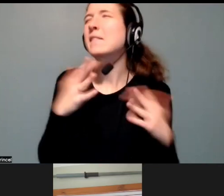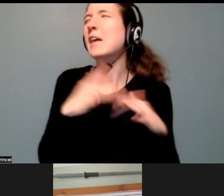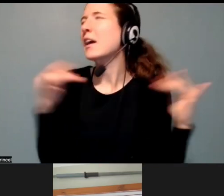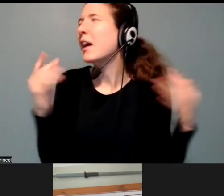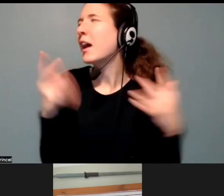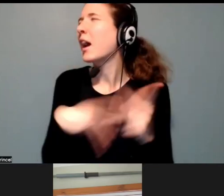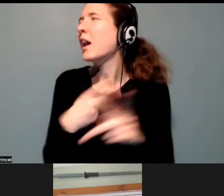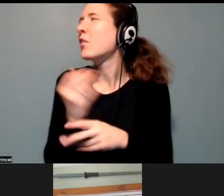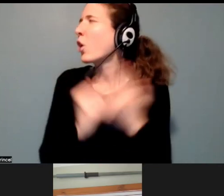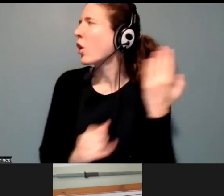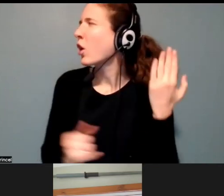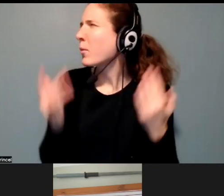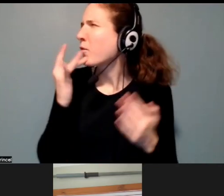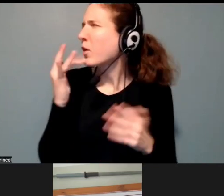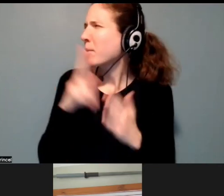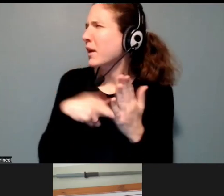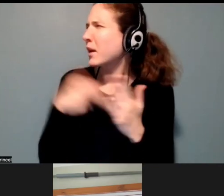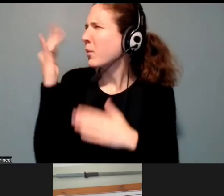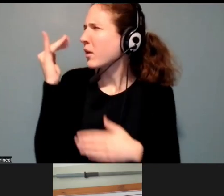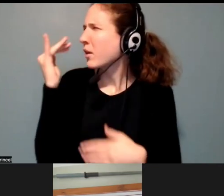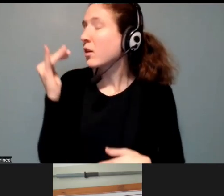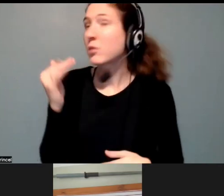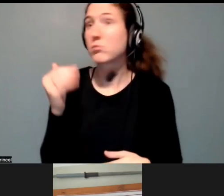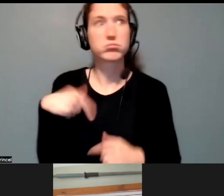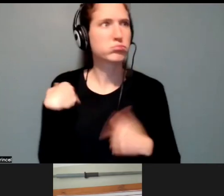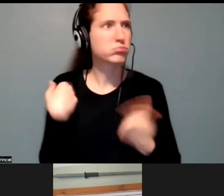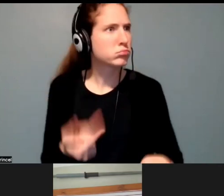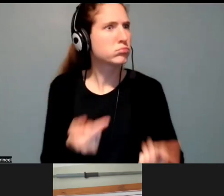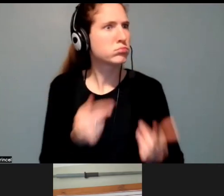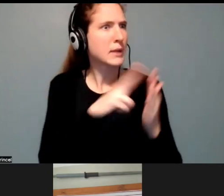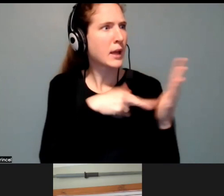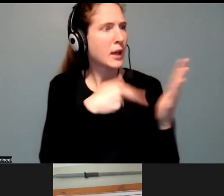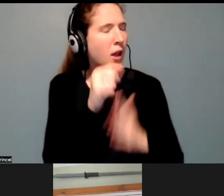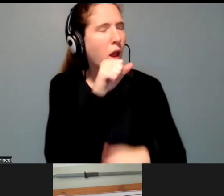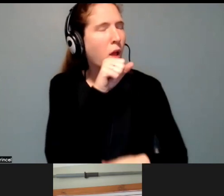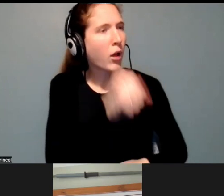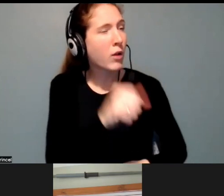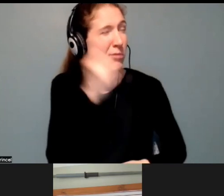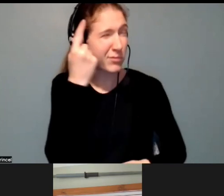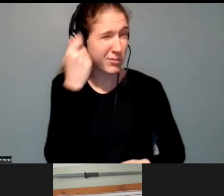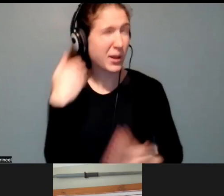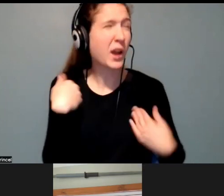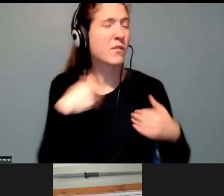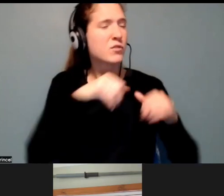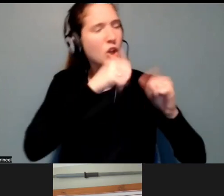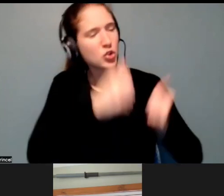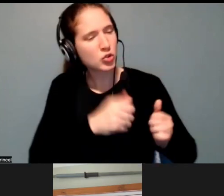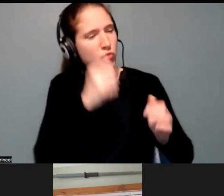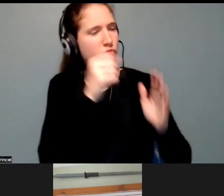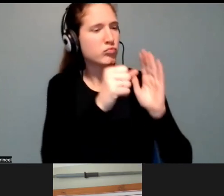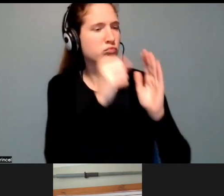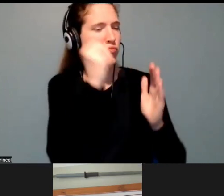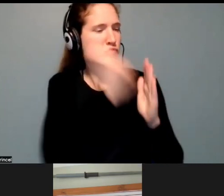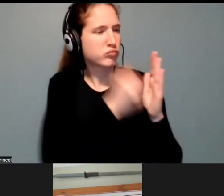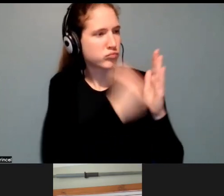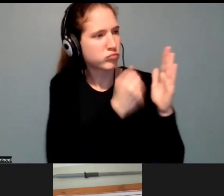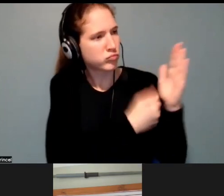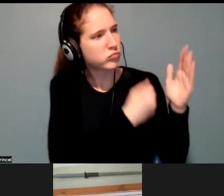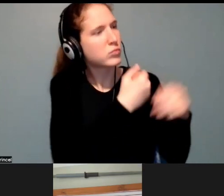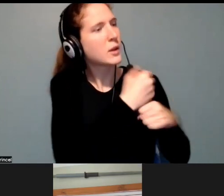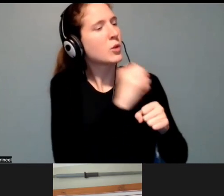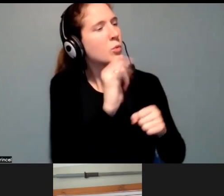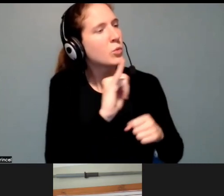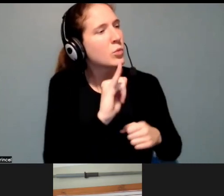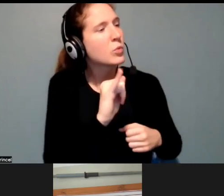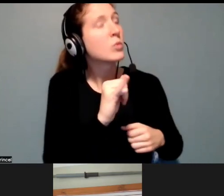use? I've always loved to paint. I do sculpting too, but I really love acrylic. I love